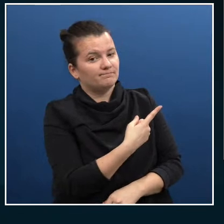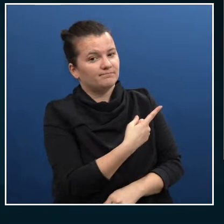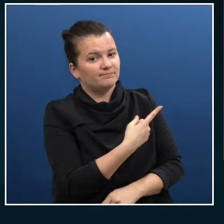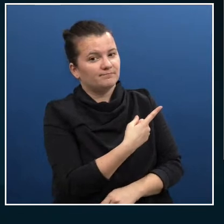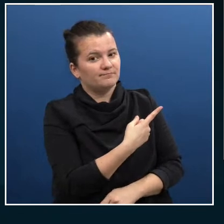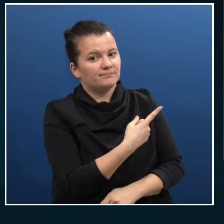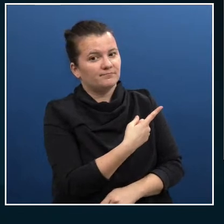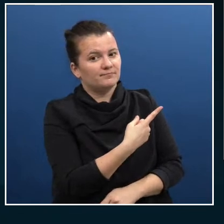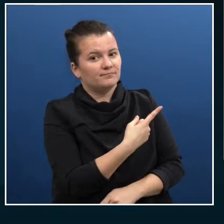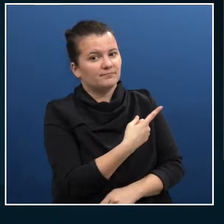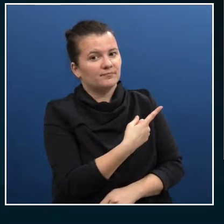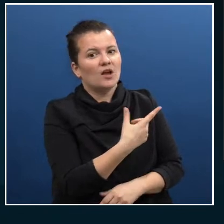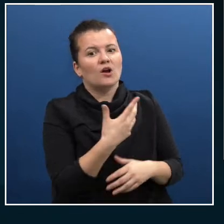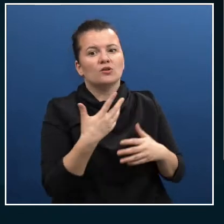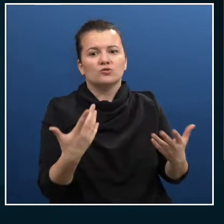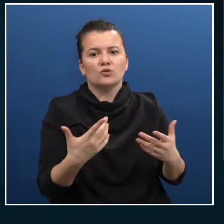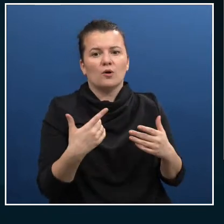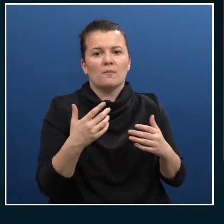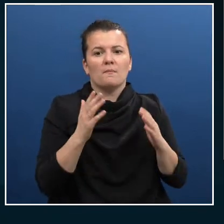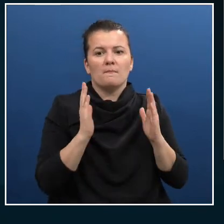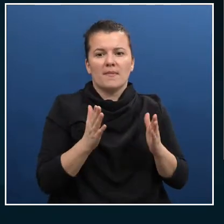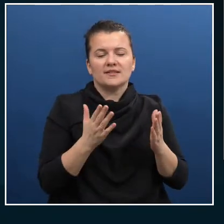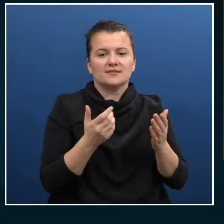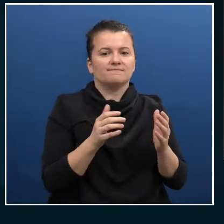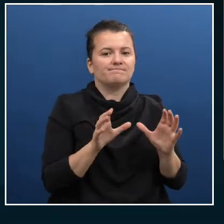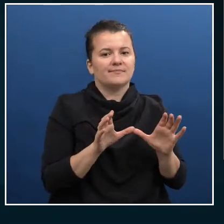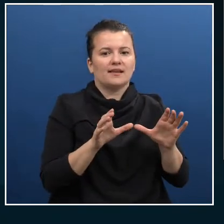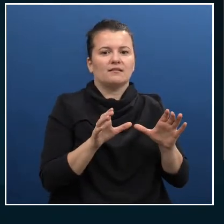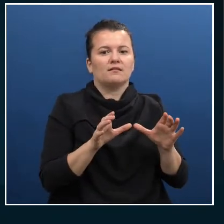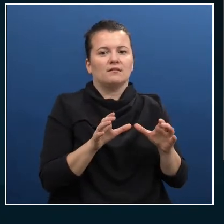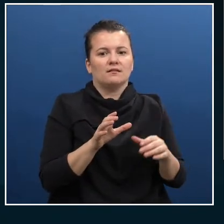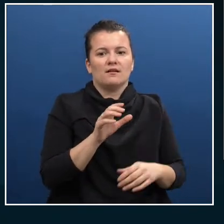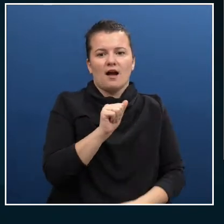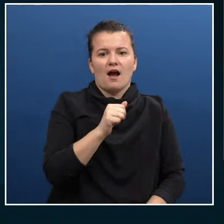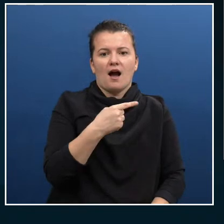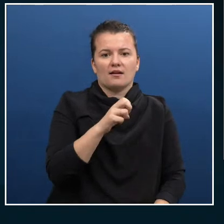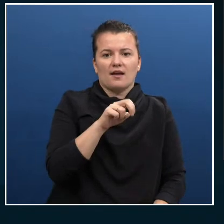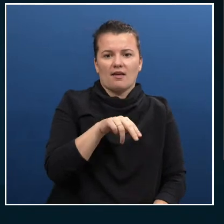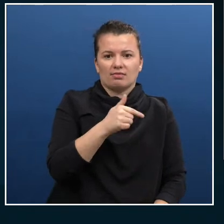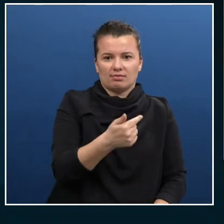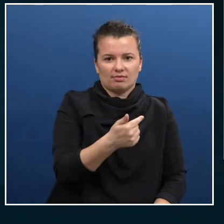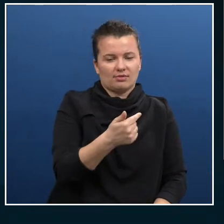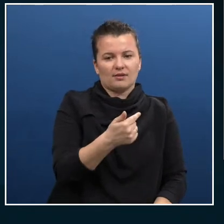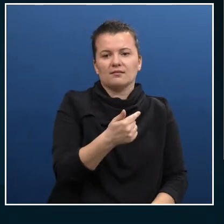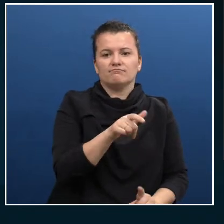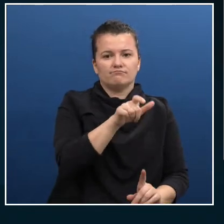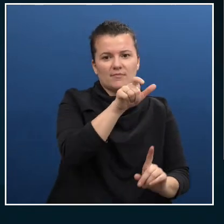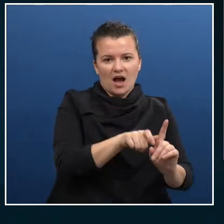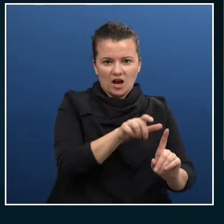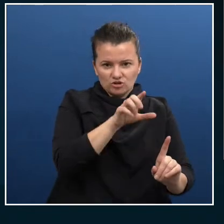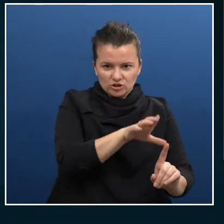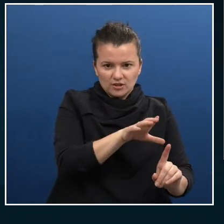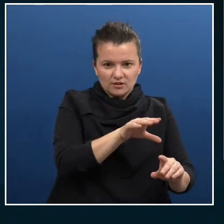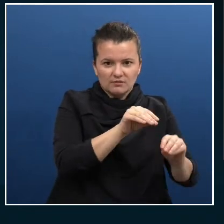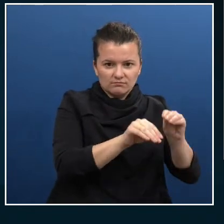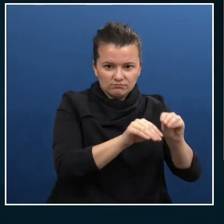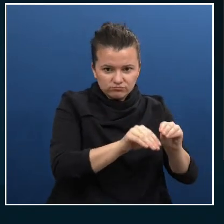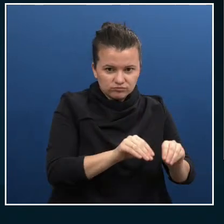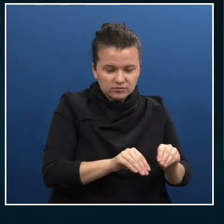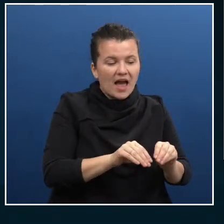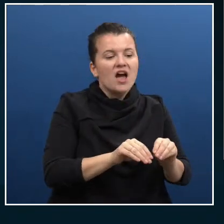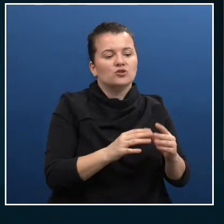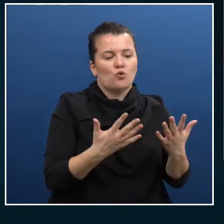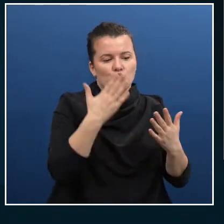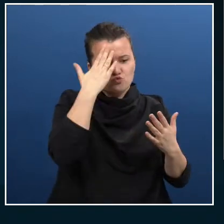an agent, and an agent is a machine where the commands are executed. So I